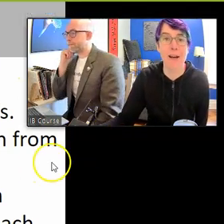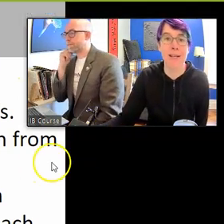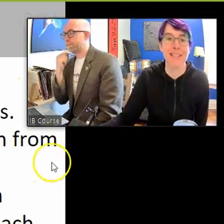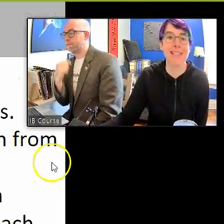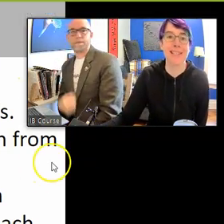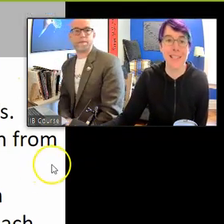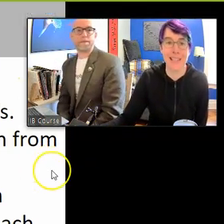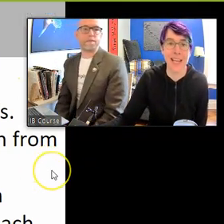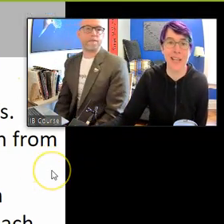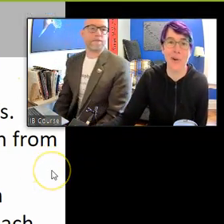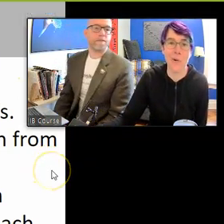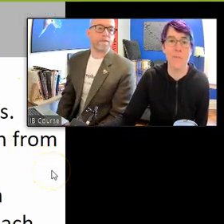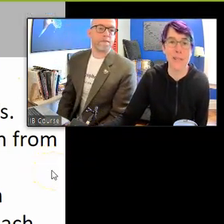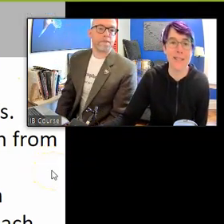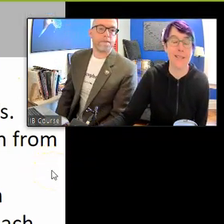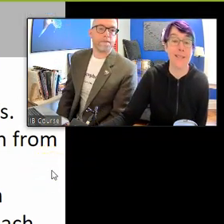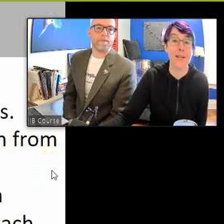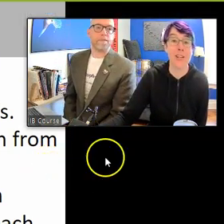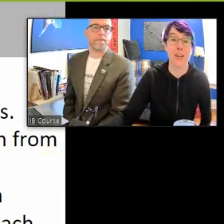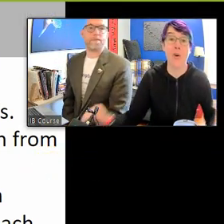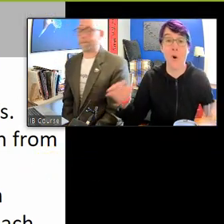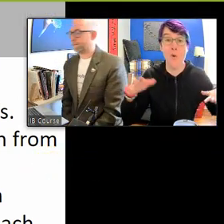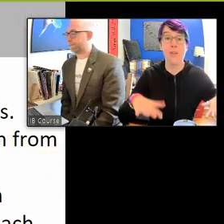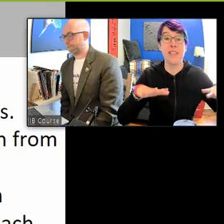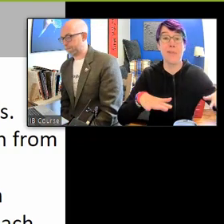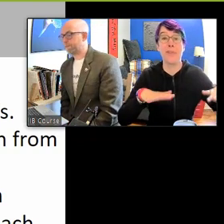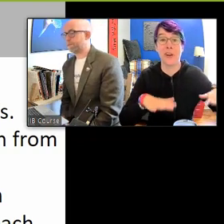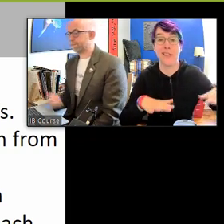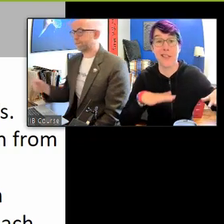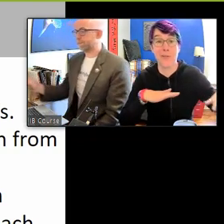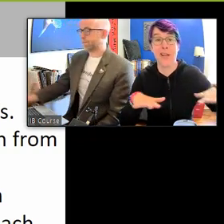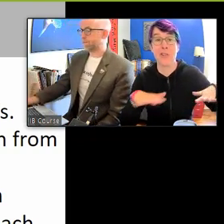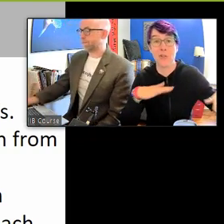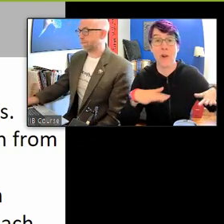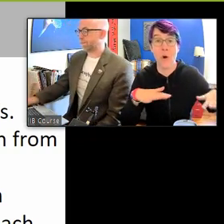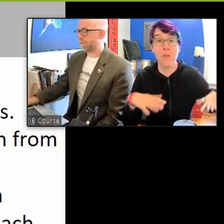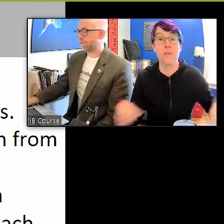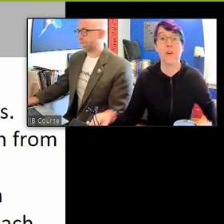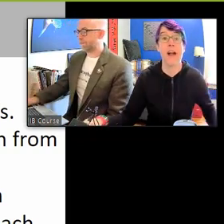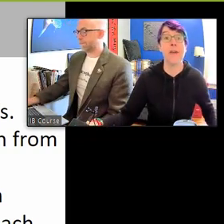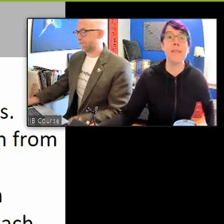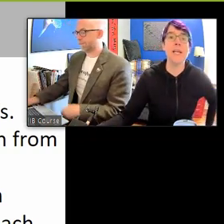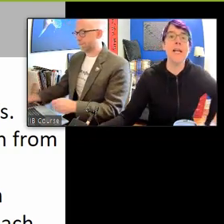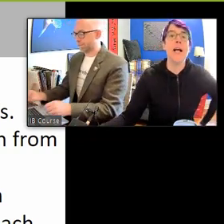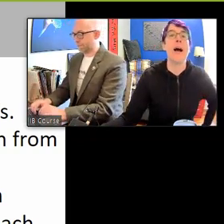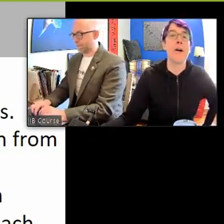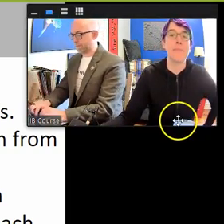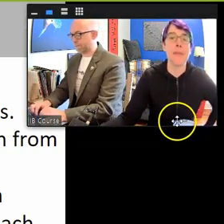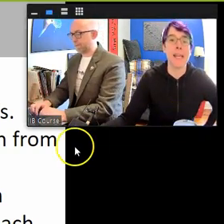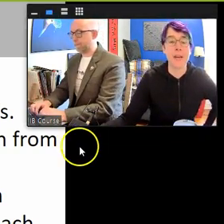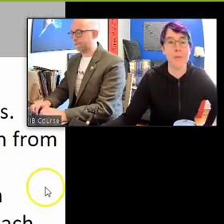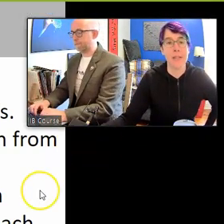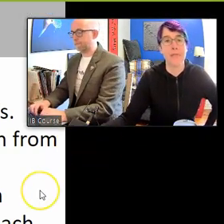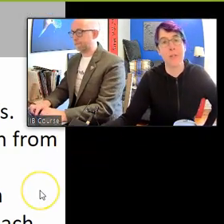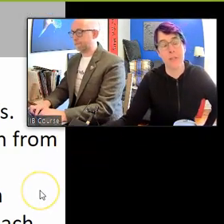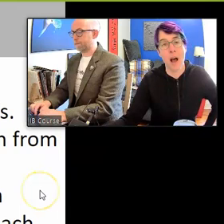mammoths are consistently in cold places, touching cold substrates, right? Cold ground,